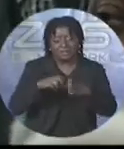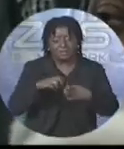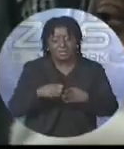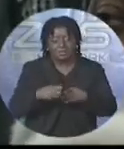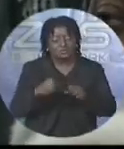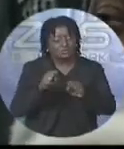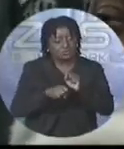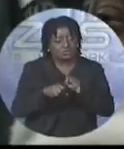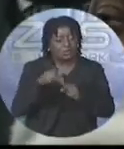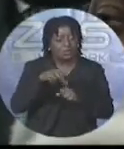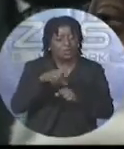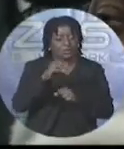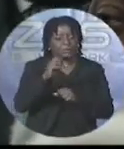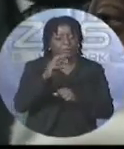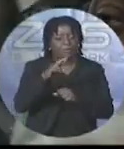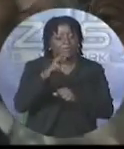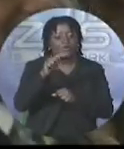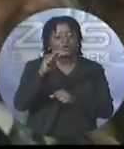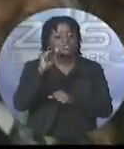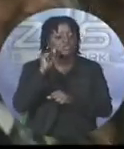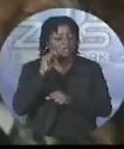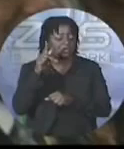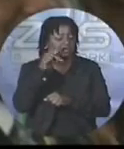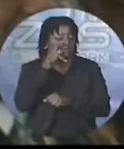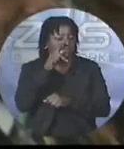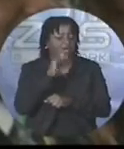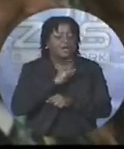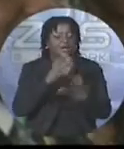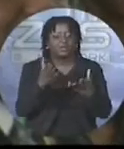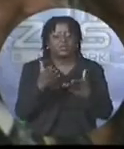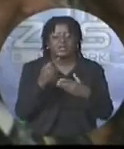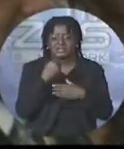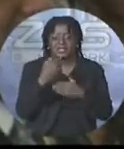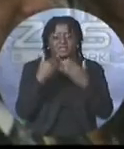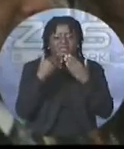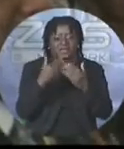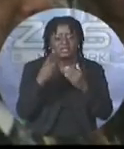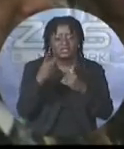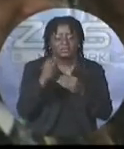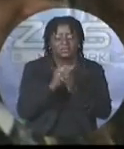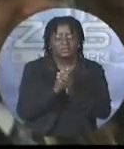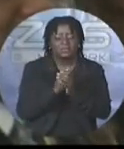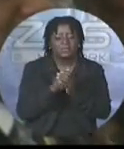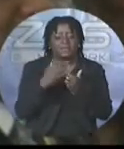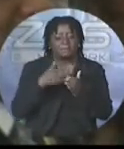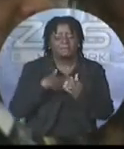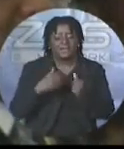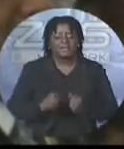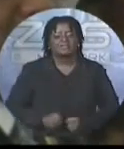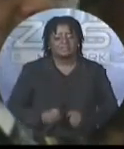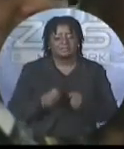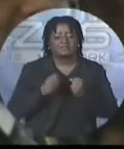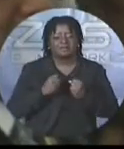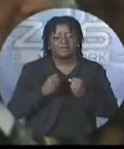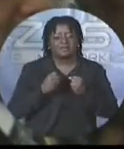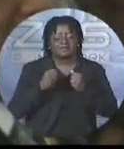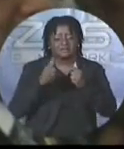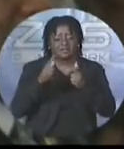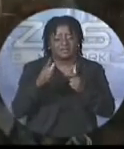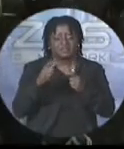Portia, I want to say thank you. My survival through the